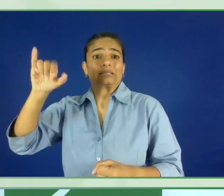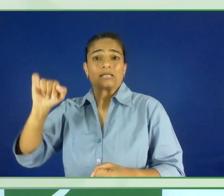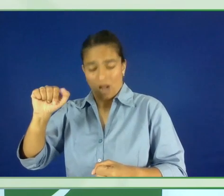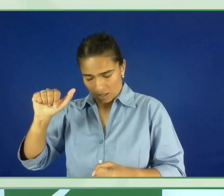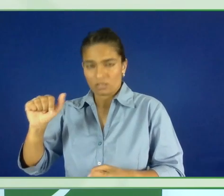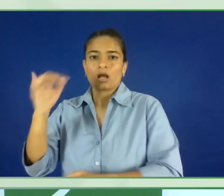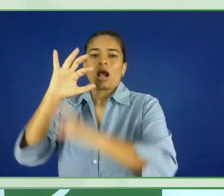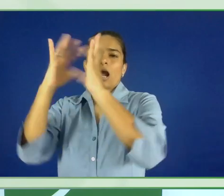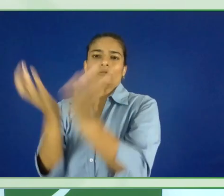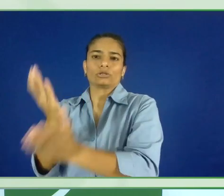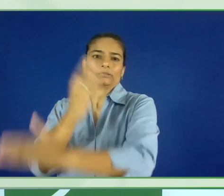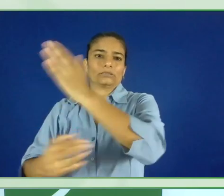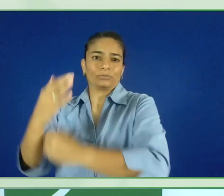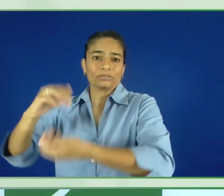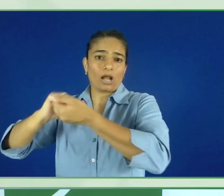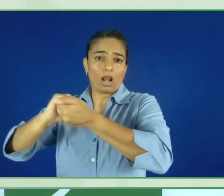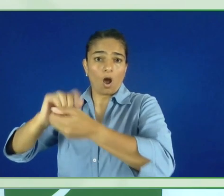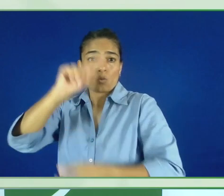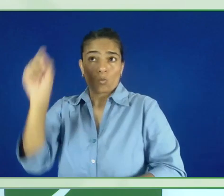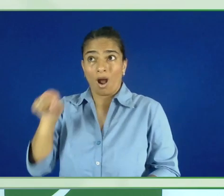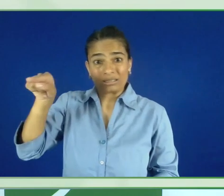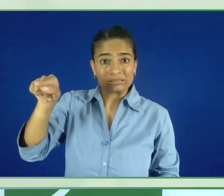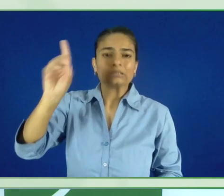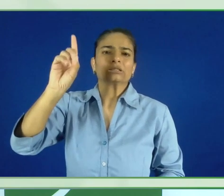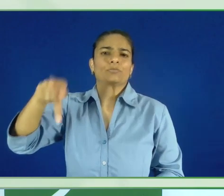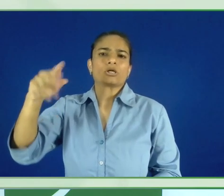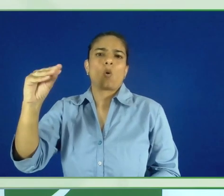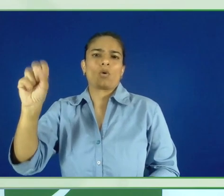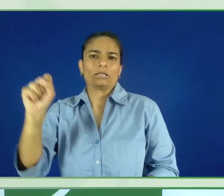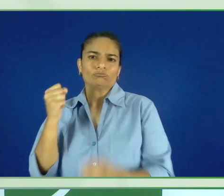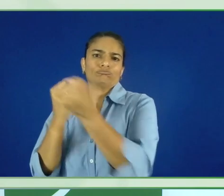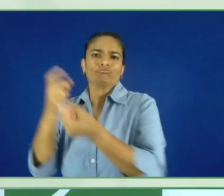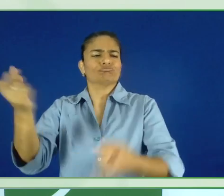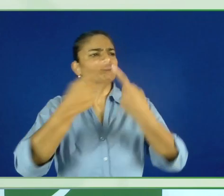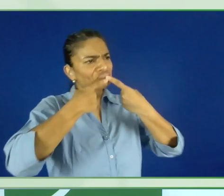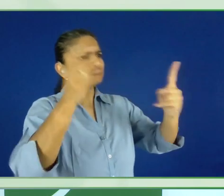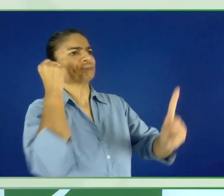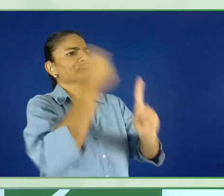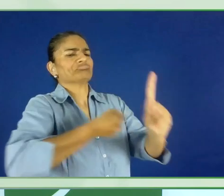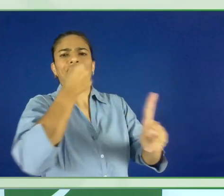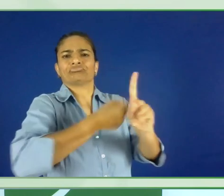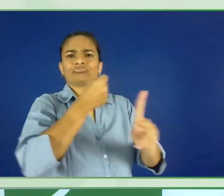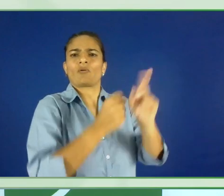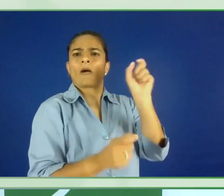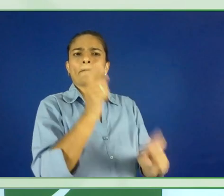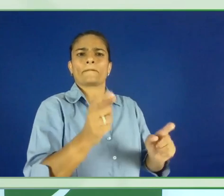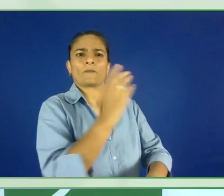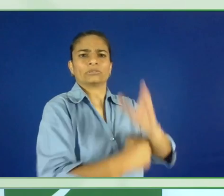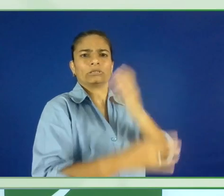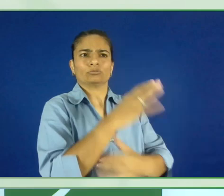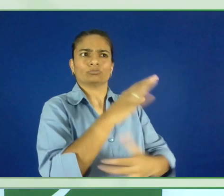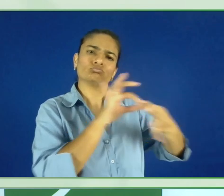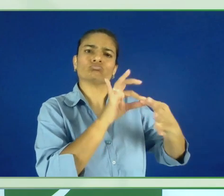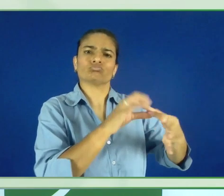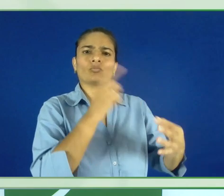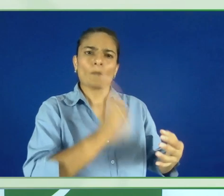of persons with disabilities is very relevant to have to count. And finally, I don't know if you can move the slide a little bit, but the last slide, if you want to be